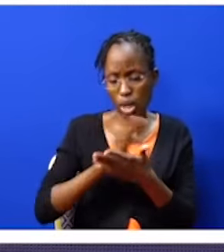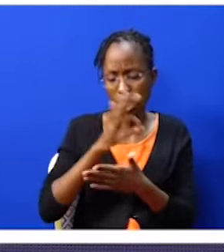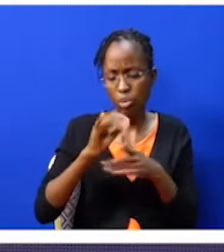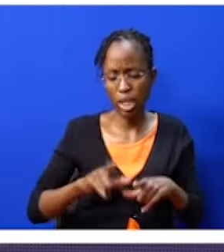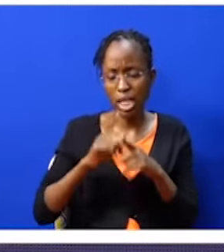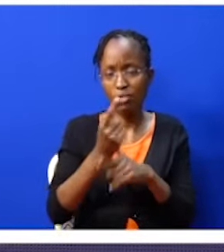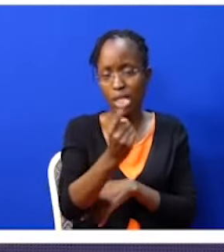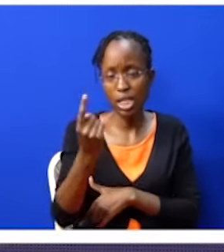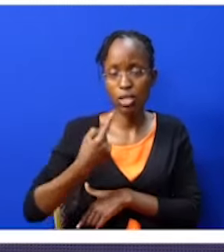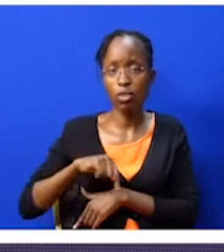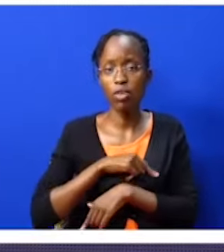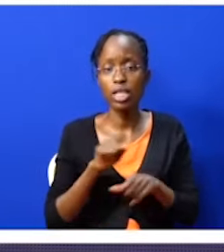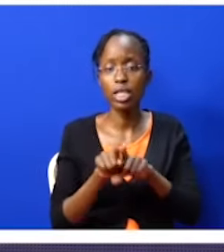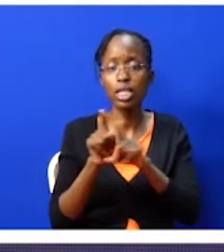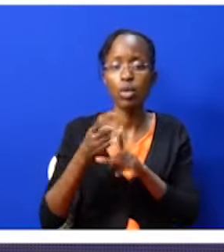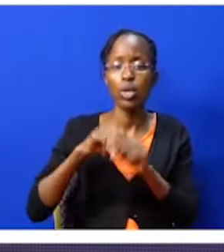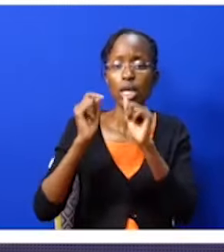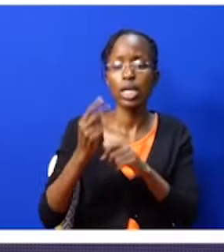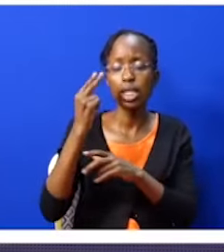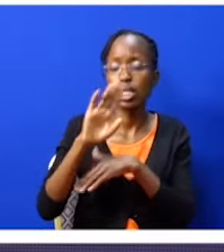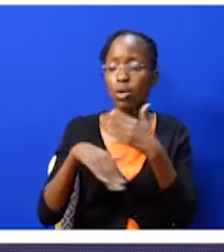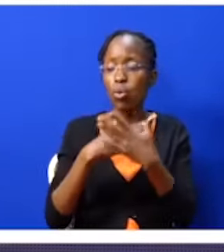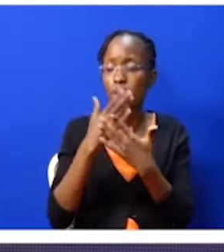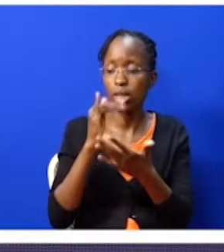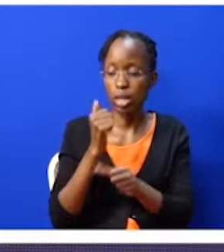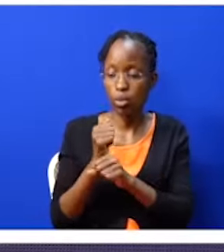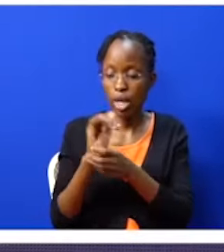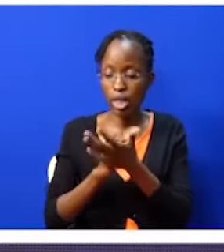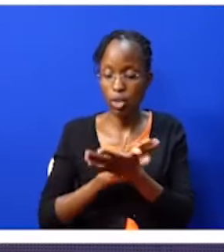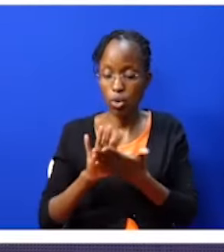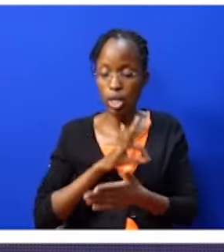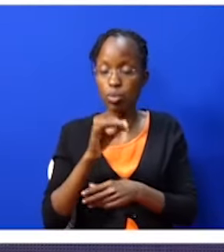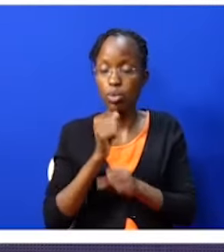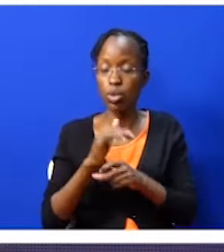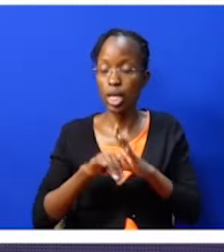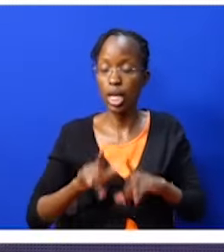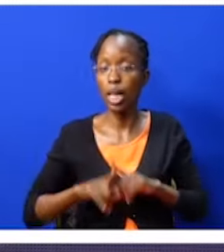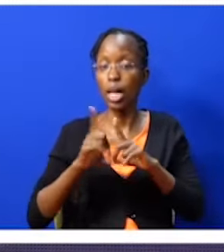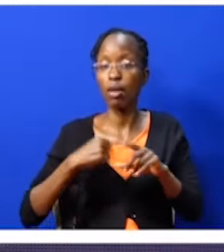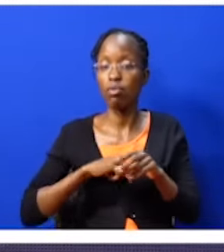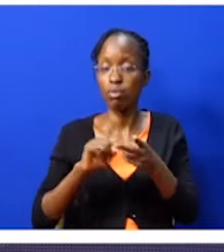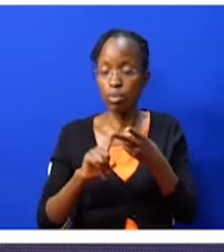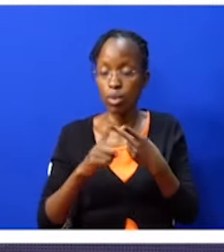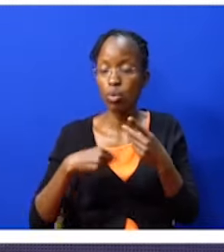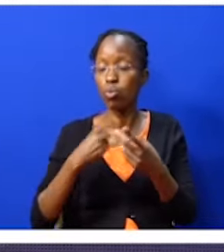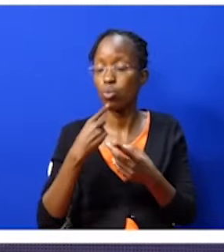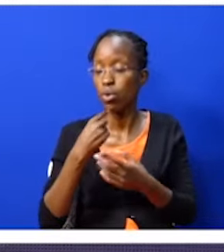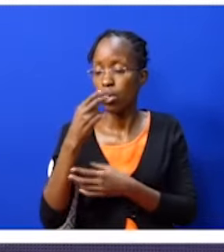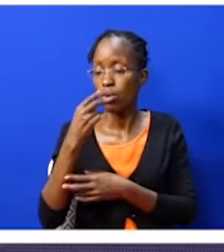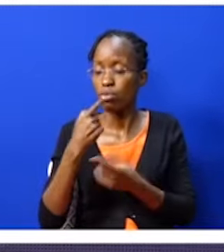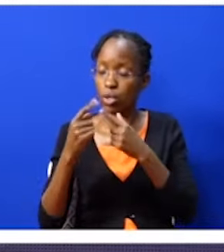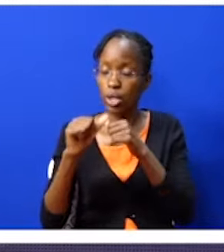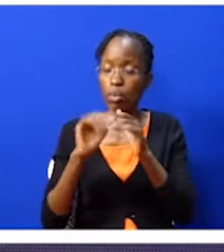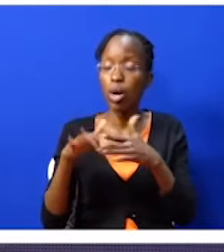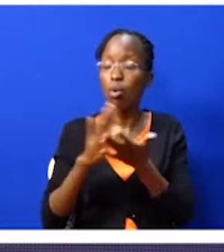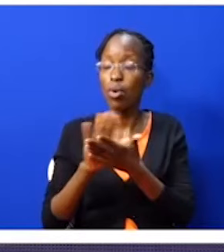every one of us. And we see all the work that He does in our lives. And we also talked about how He helps us take